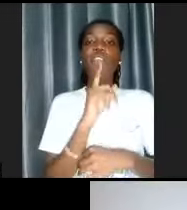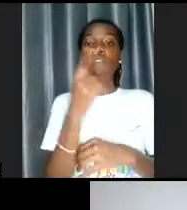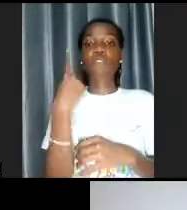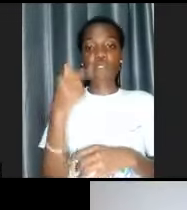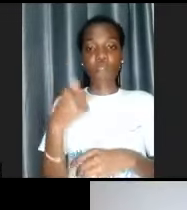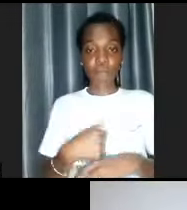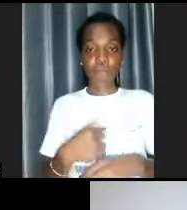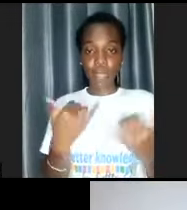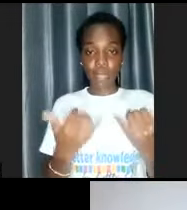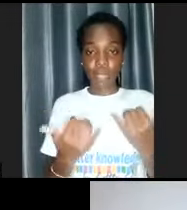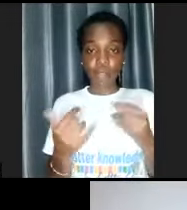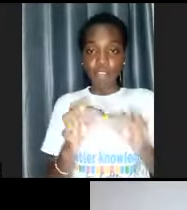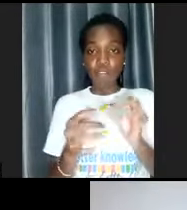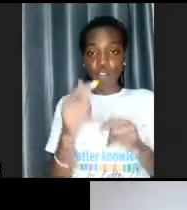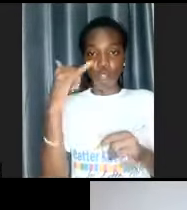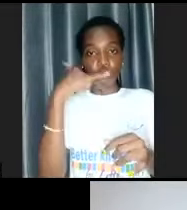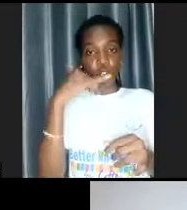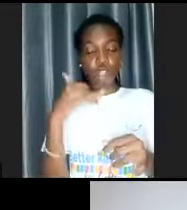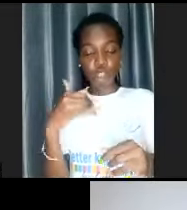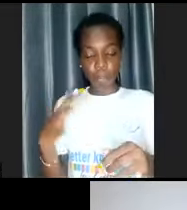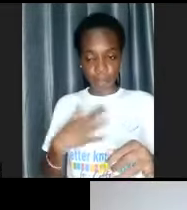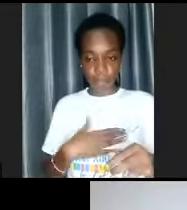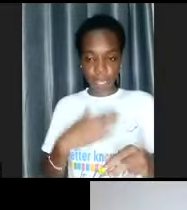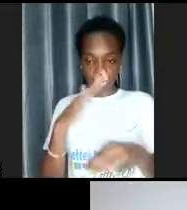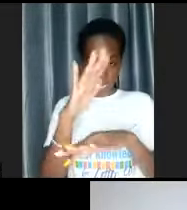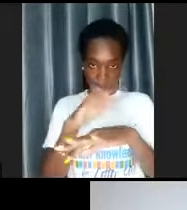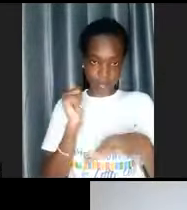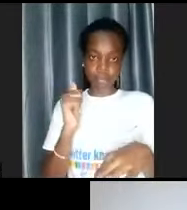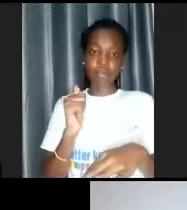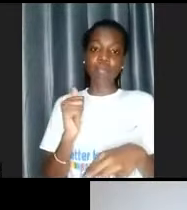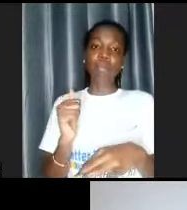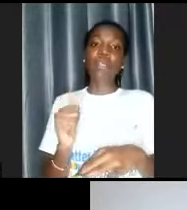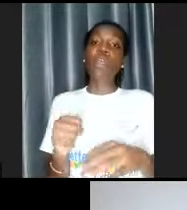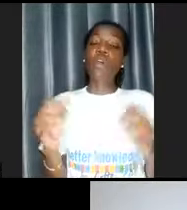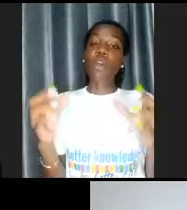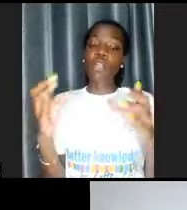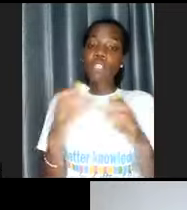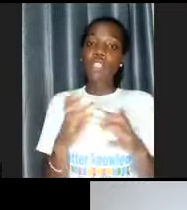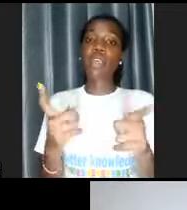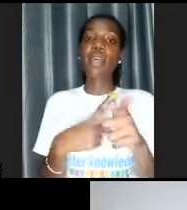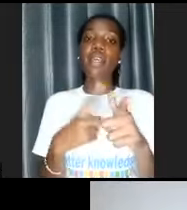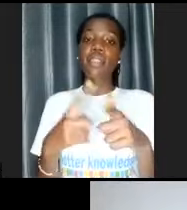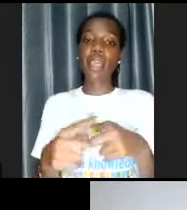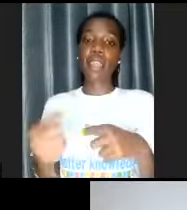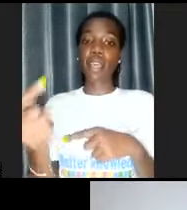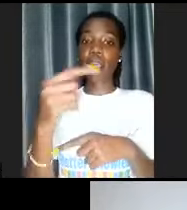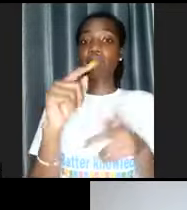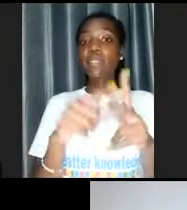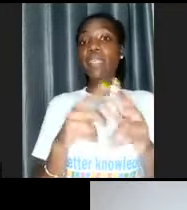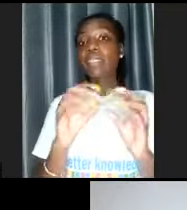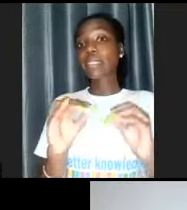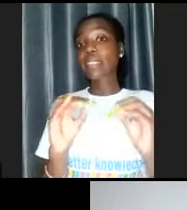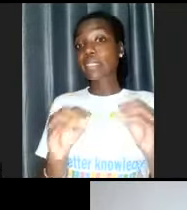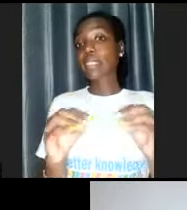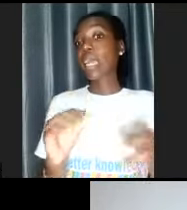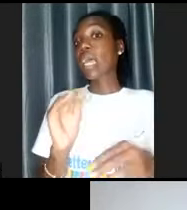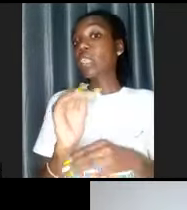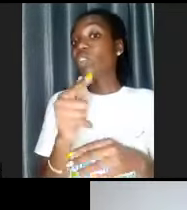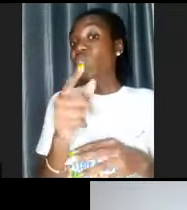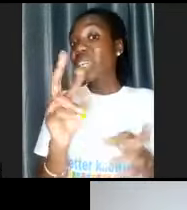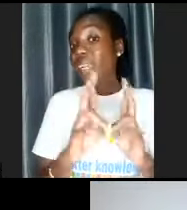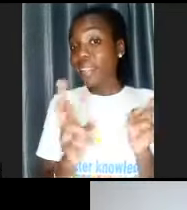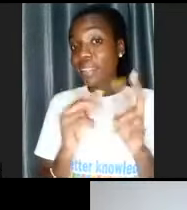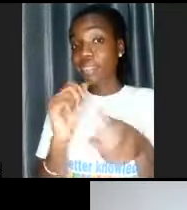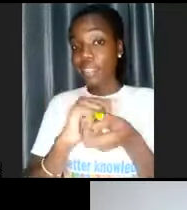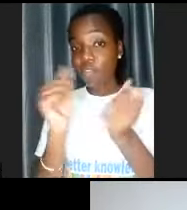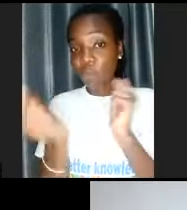if you call me in your organization to come and do consultants, whether it's strategy and all that, and the first question I always ask you, are you ready for transformation? If